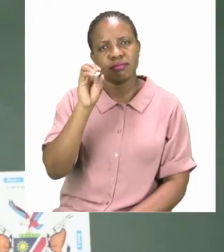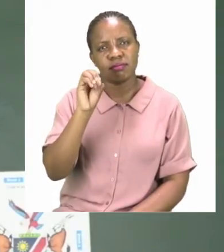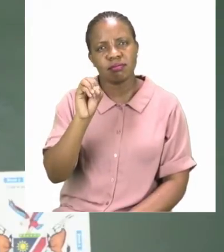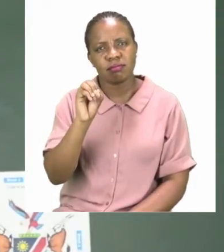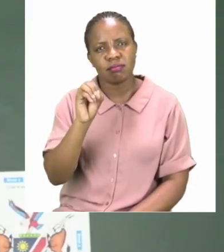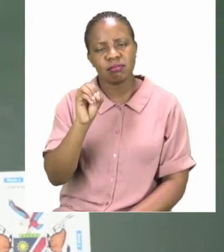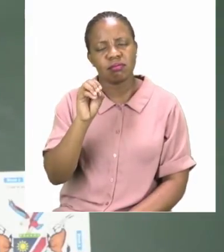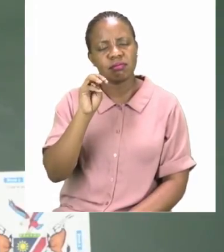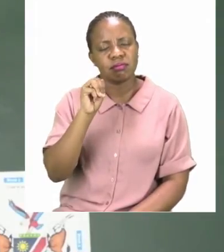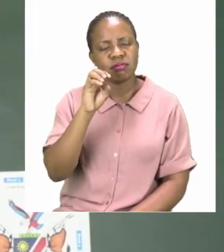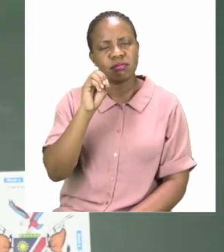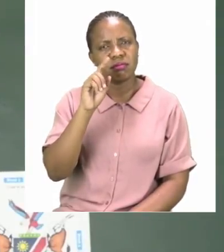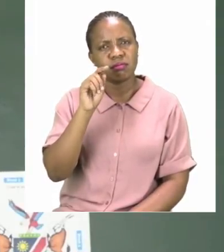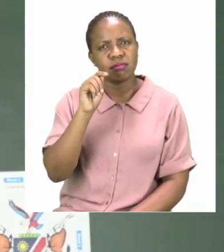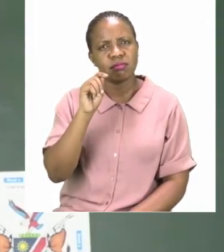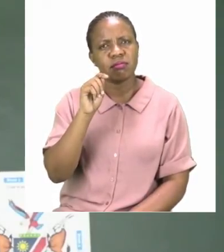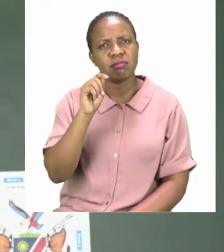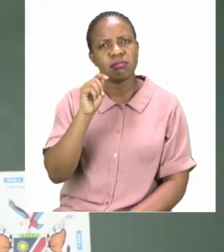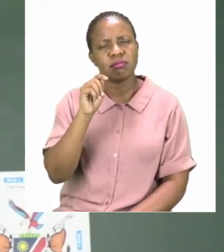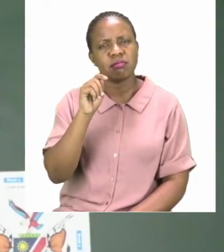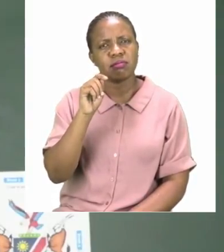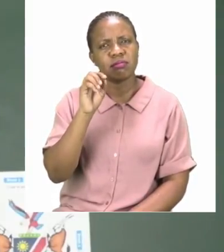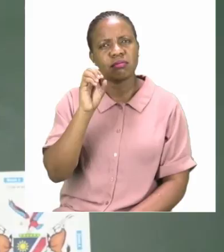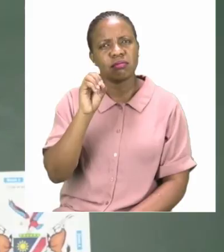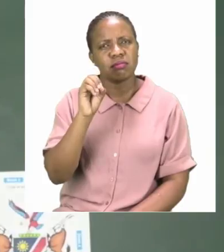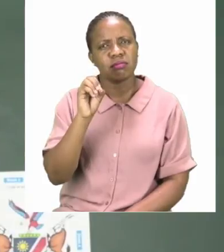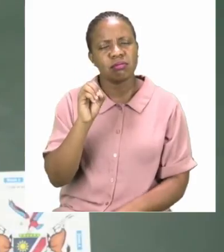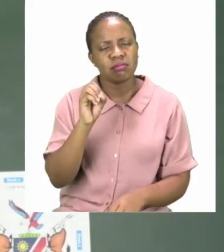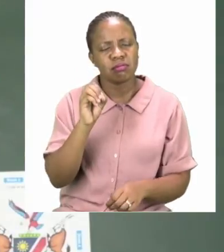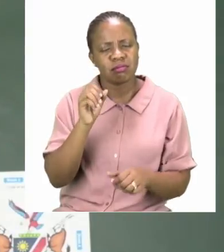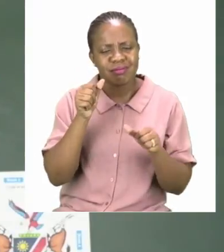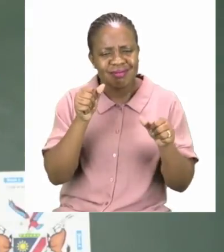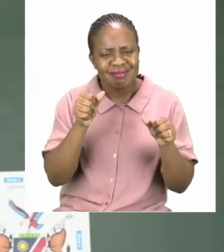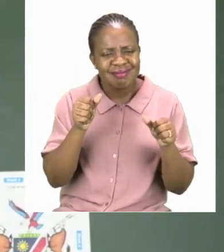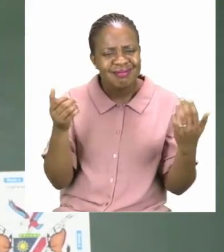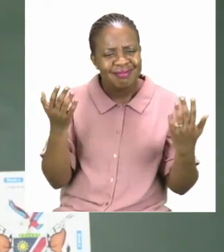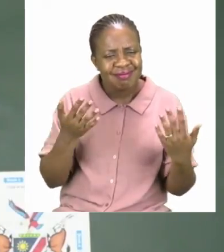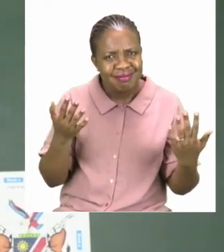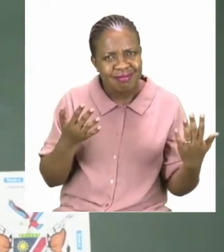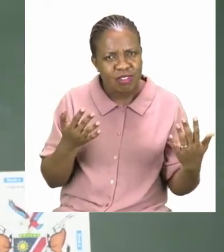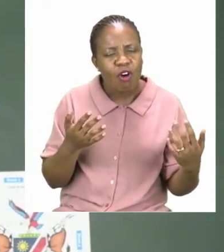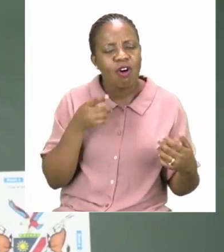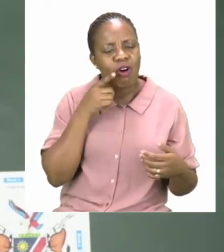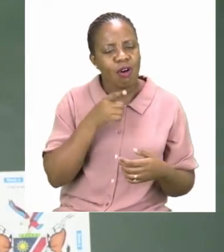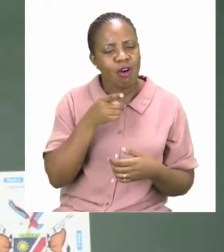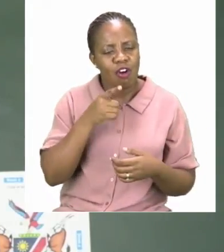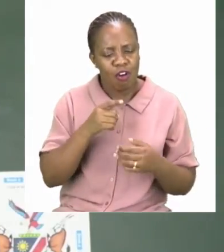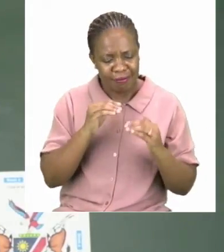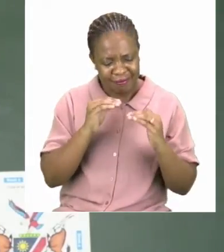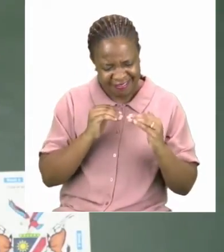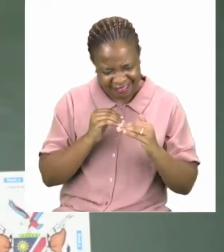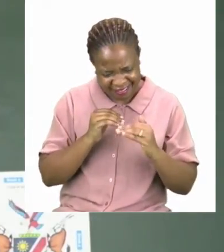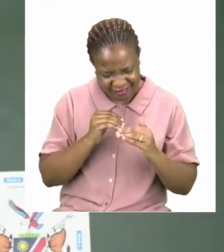When I look at the picture, I think it matches the bottom. What do you think?